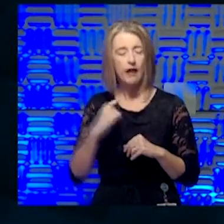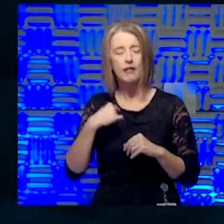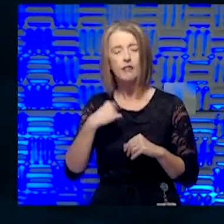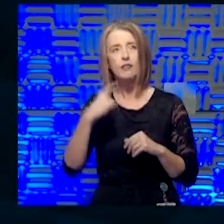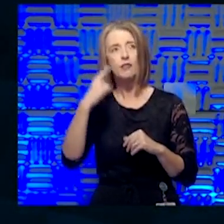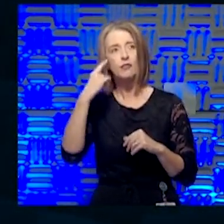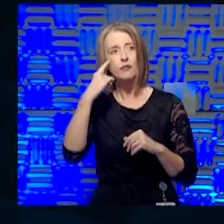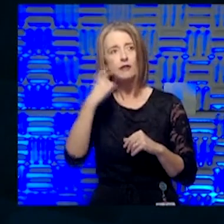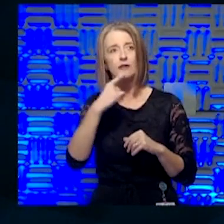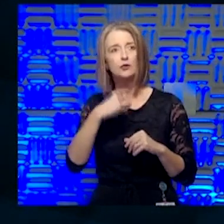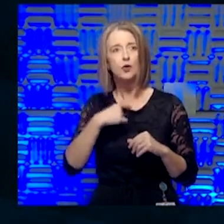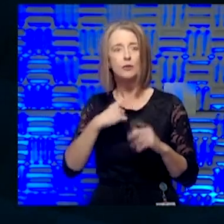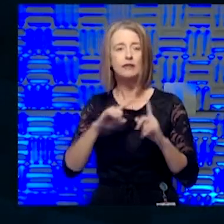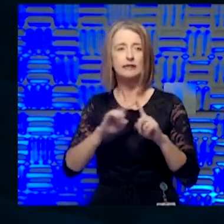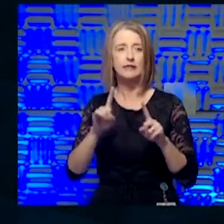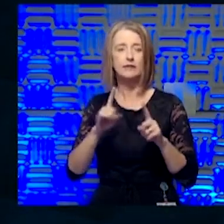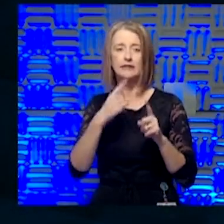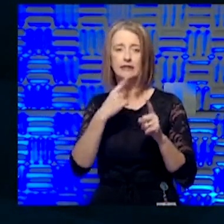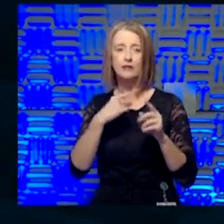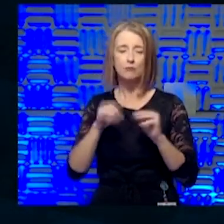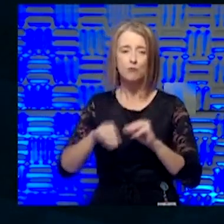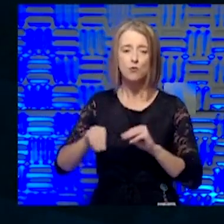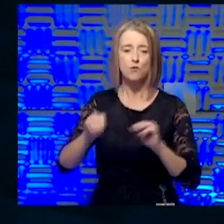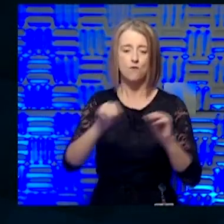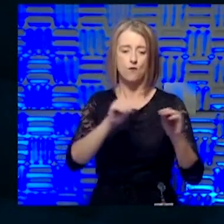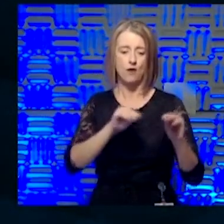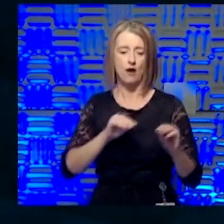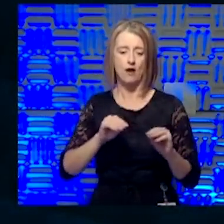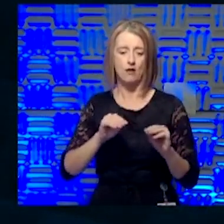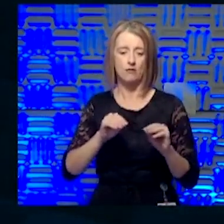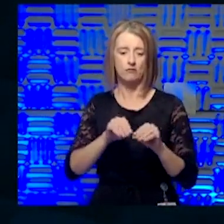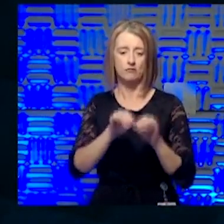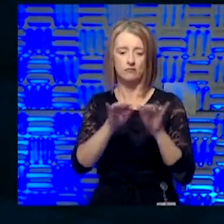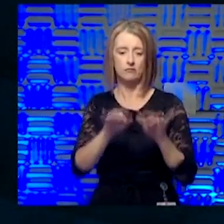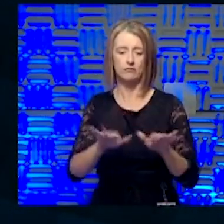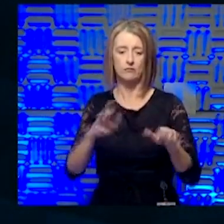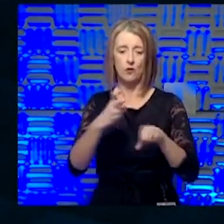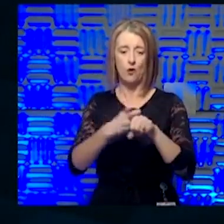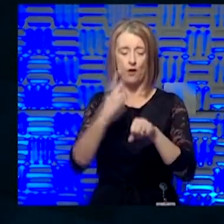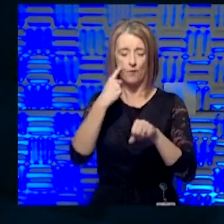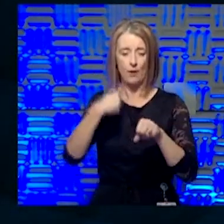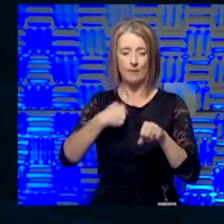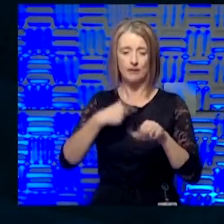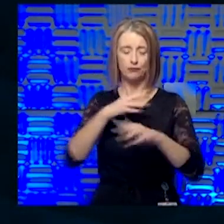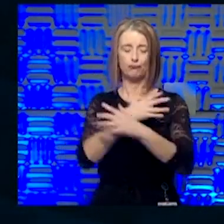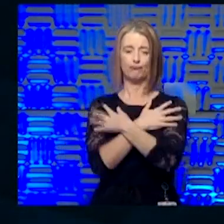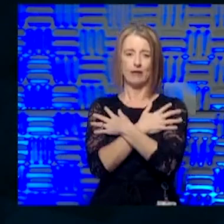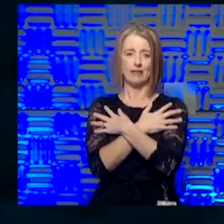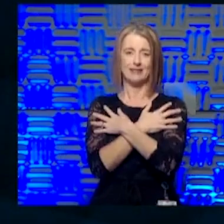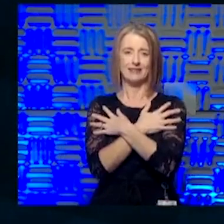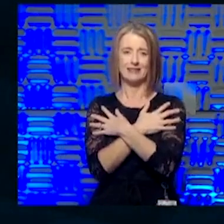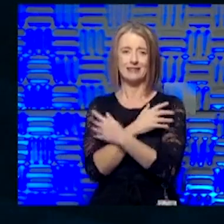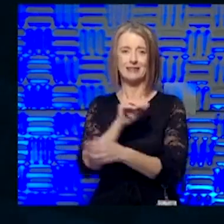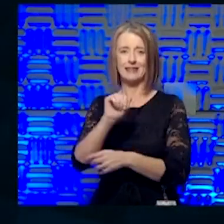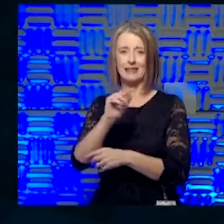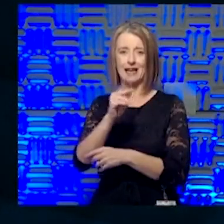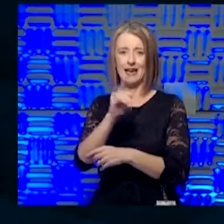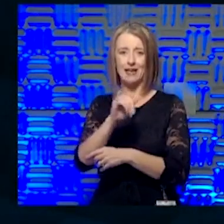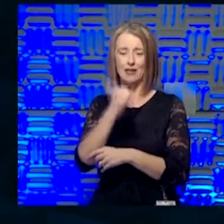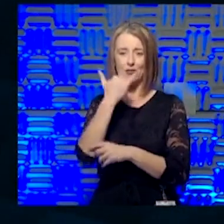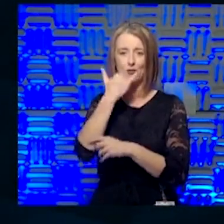about it's better to move around. So it was hard for me to really rest. Anthony would call